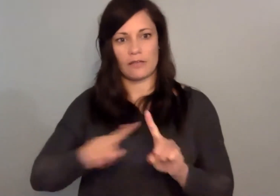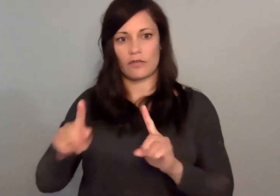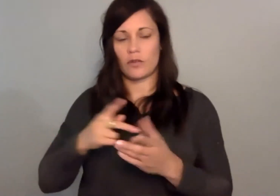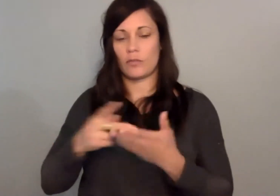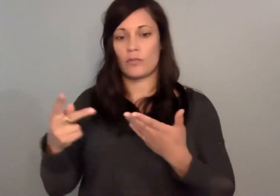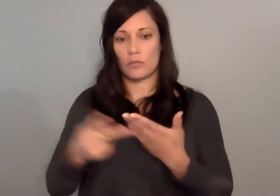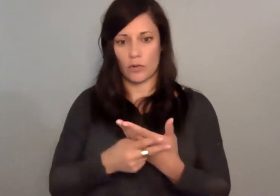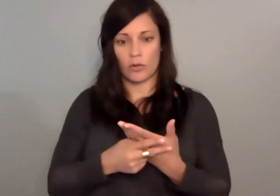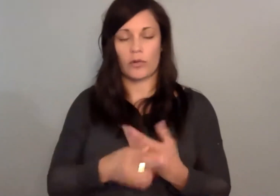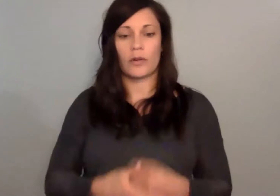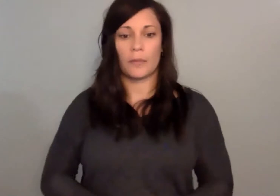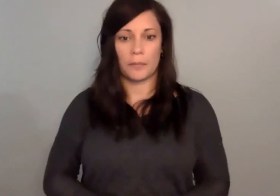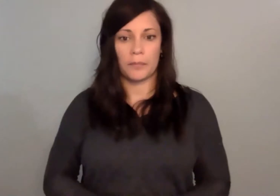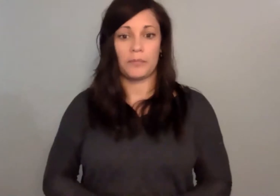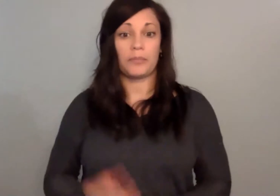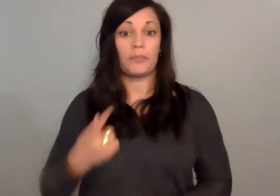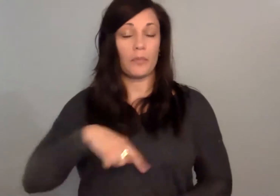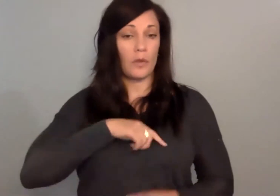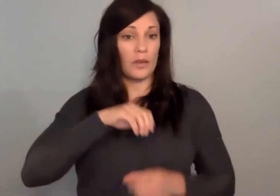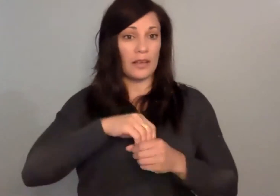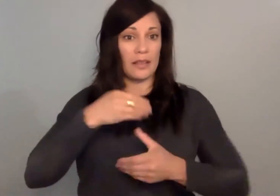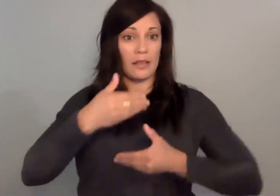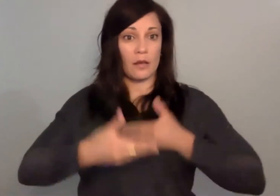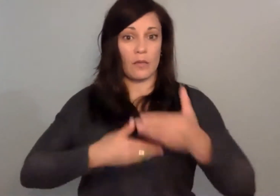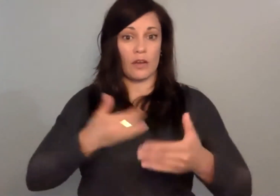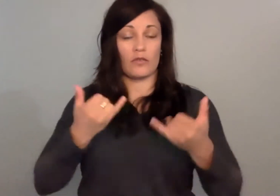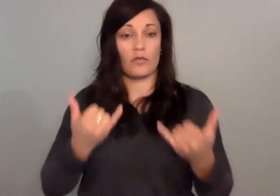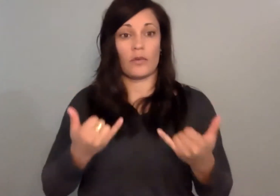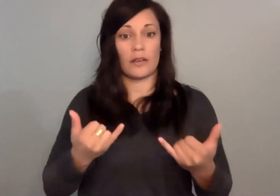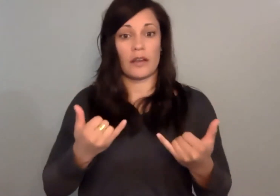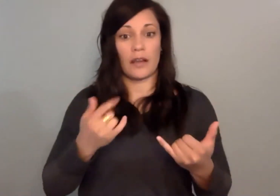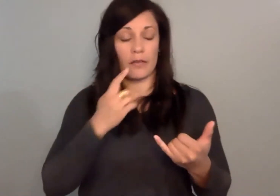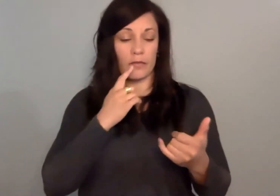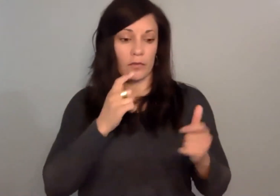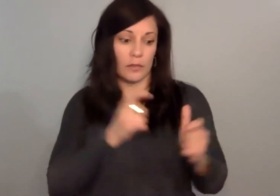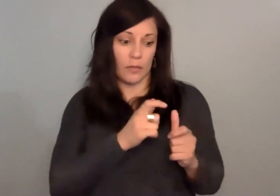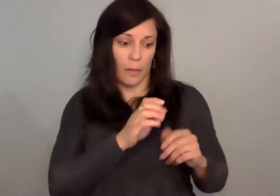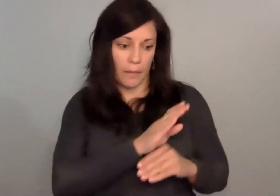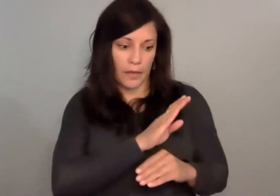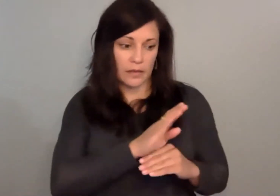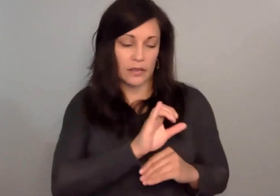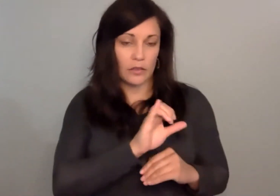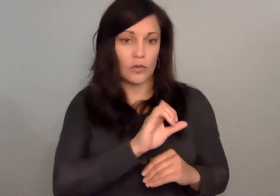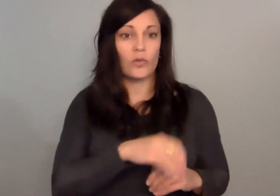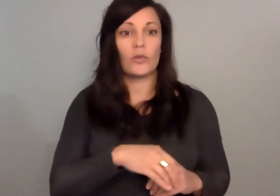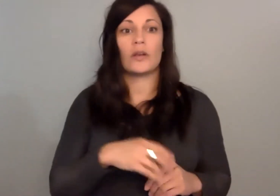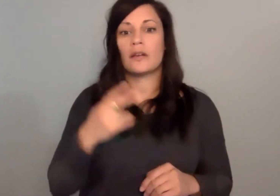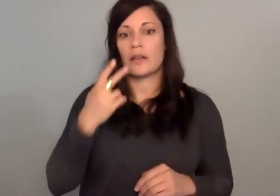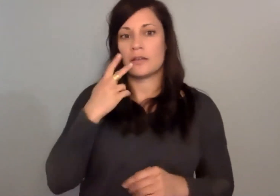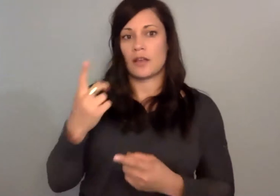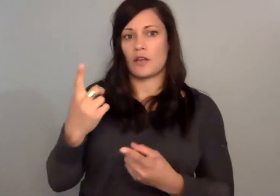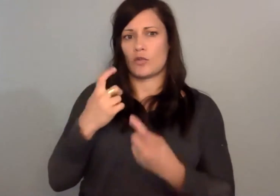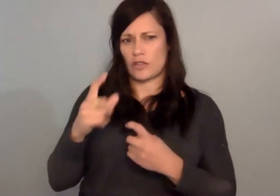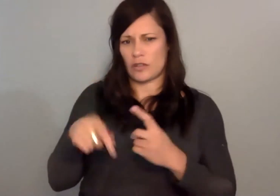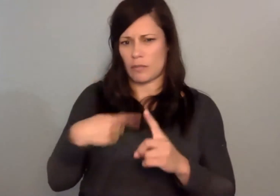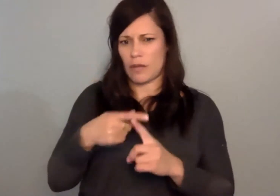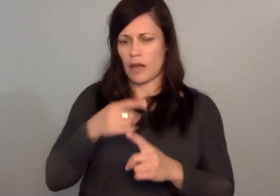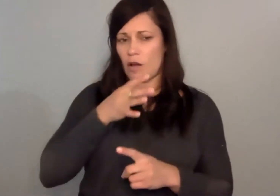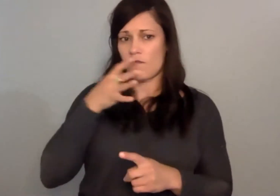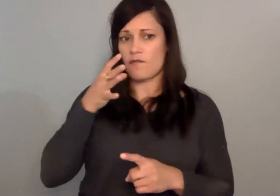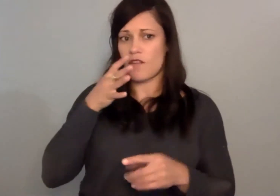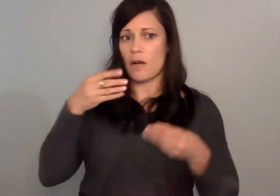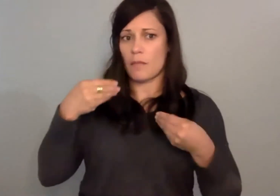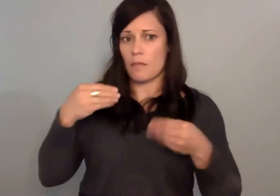We are in the process right now, of course, for one for small businesses. I saw a question about farmers markets.